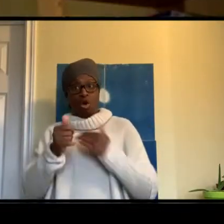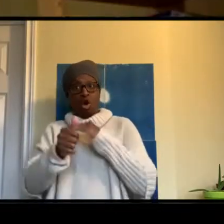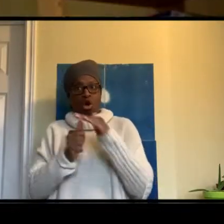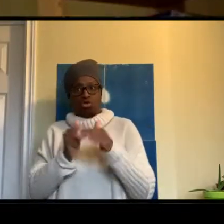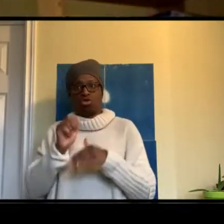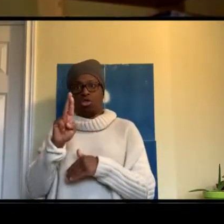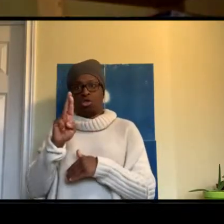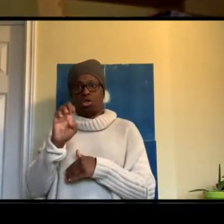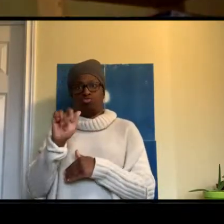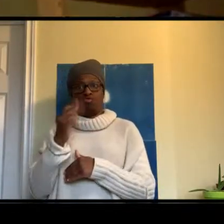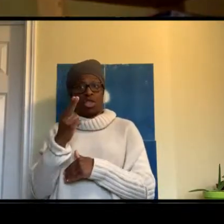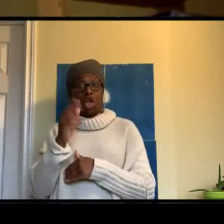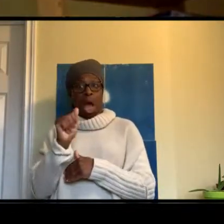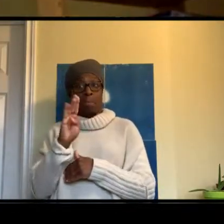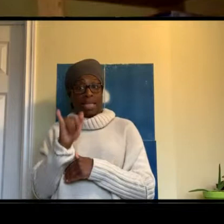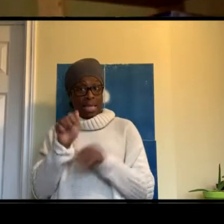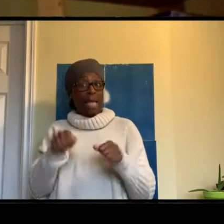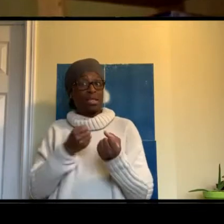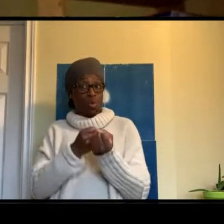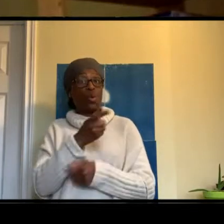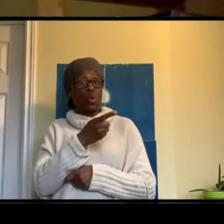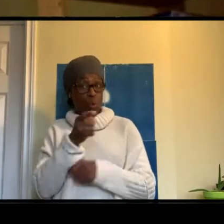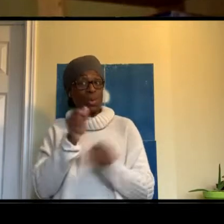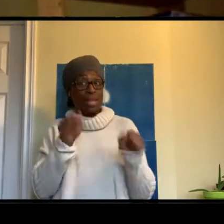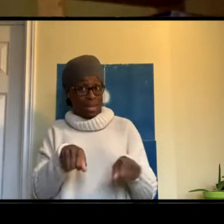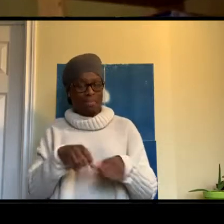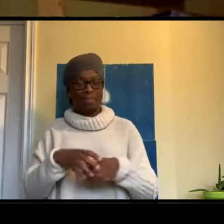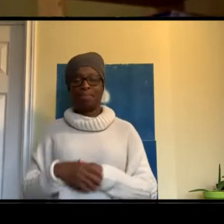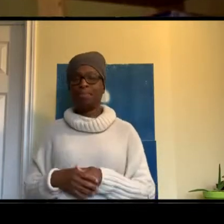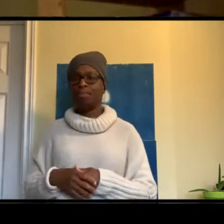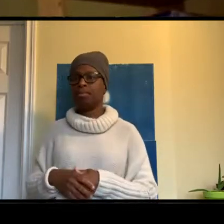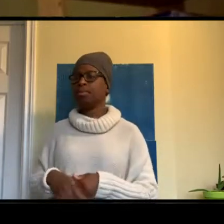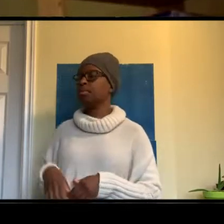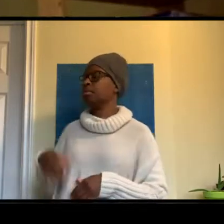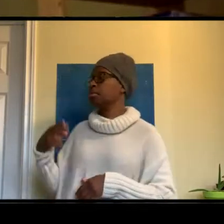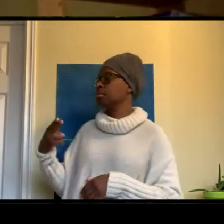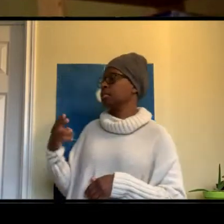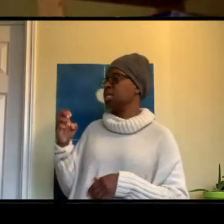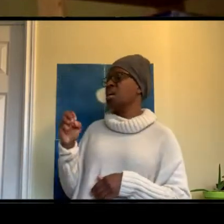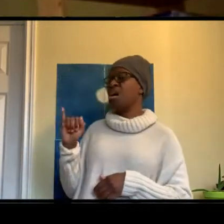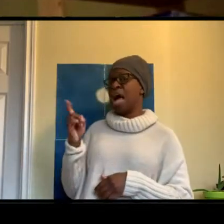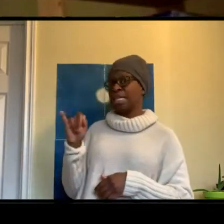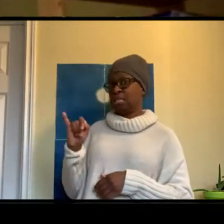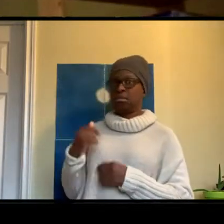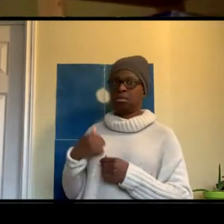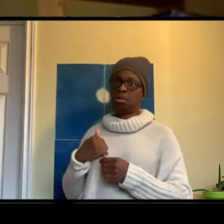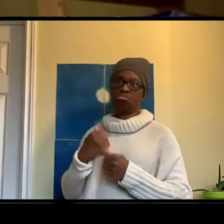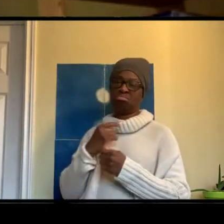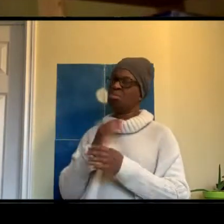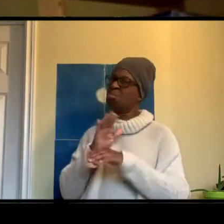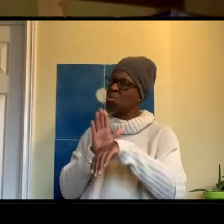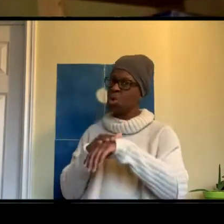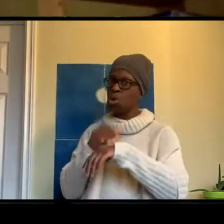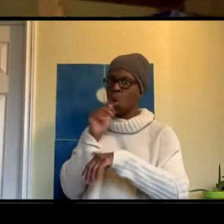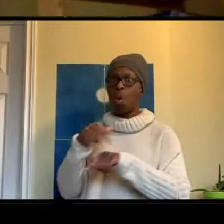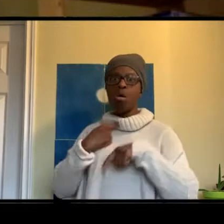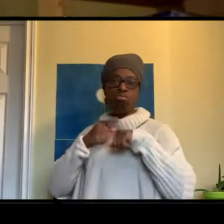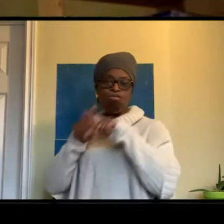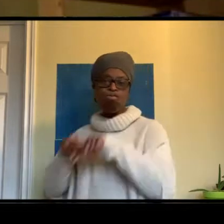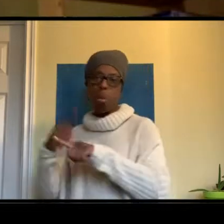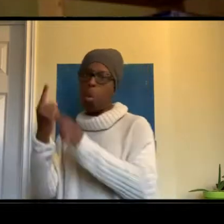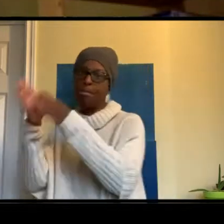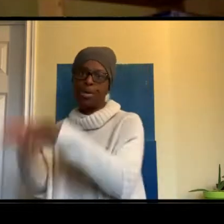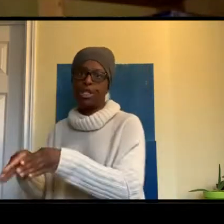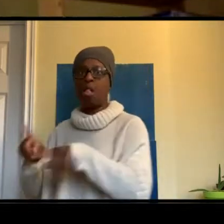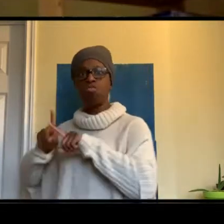get, more than one buddy, maybe you get a buddy who does do something in a similar discipline, who really gets where you're coming from. And that's the buddy that you bounce